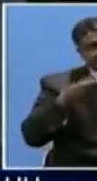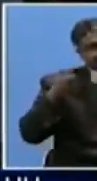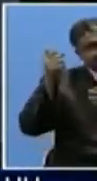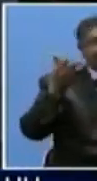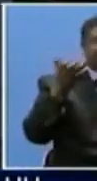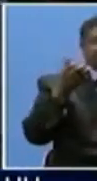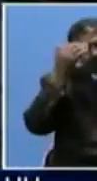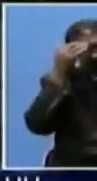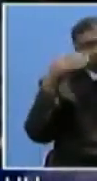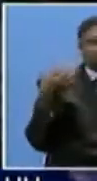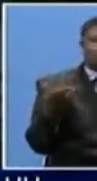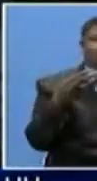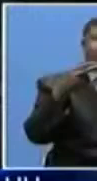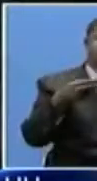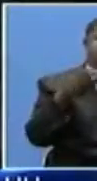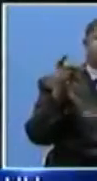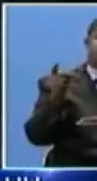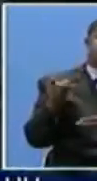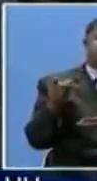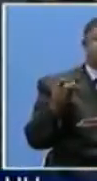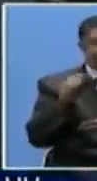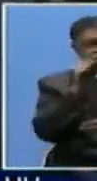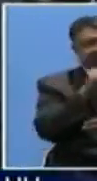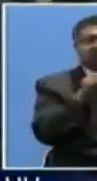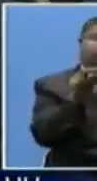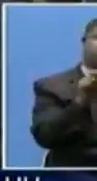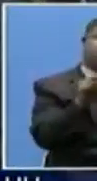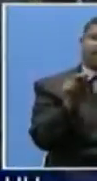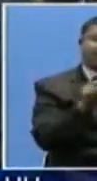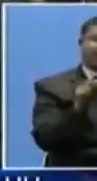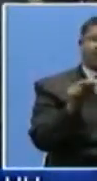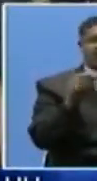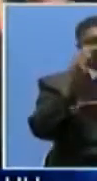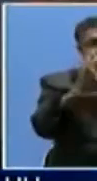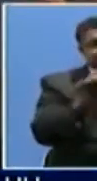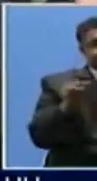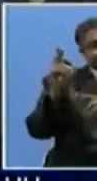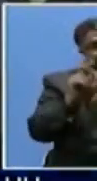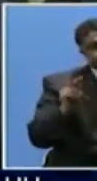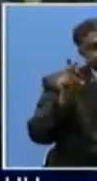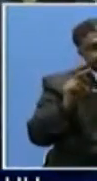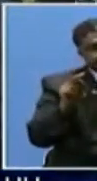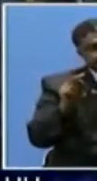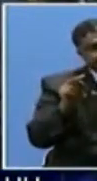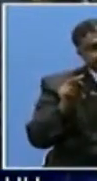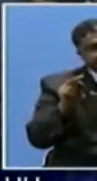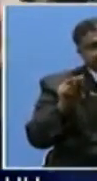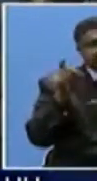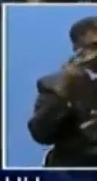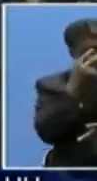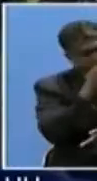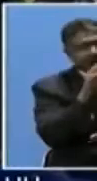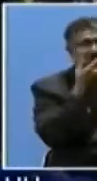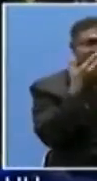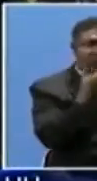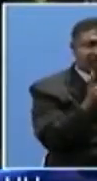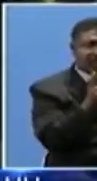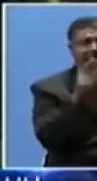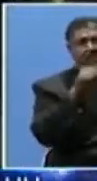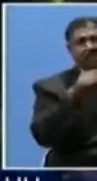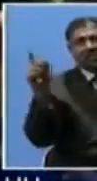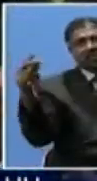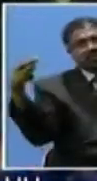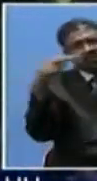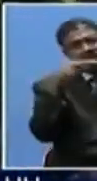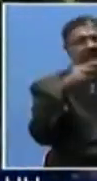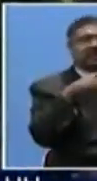I know is that it's normal in society. There will be people who see a good thing from a different angle.